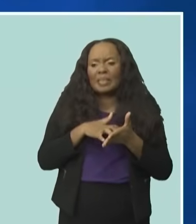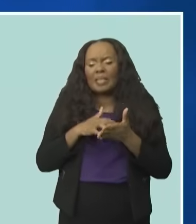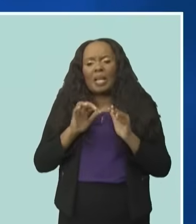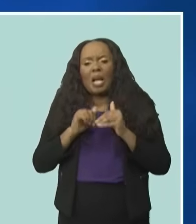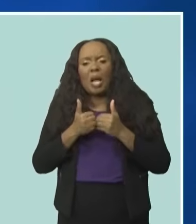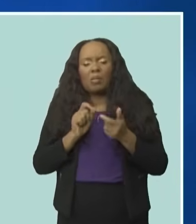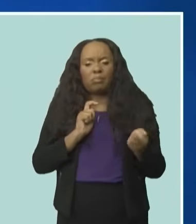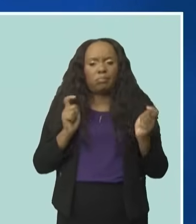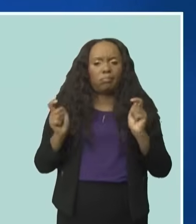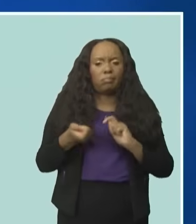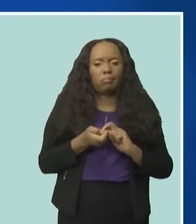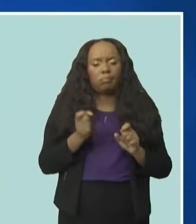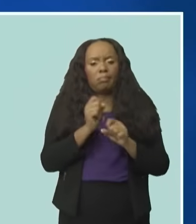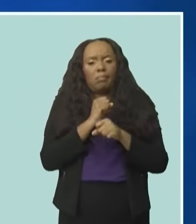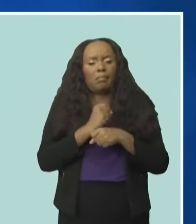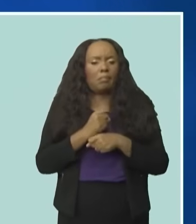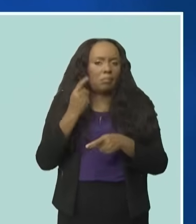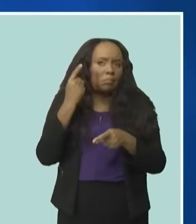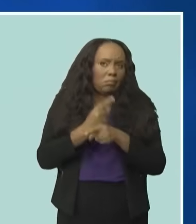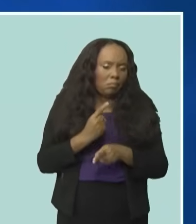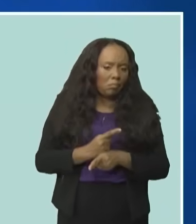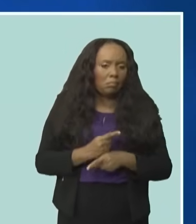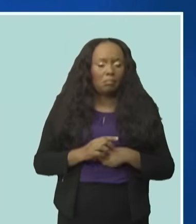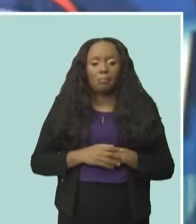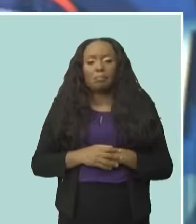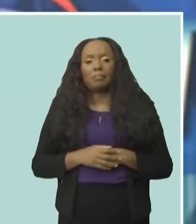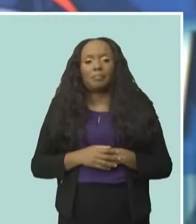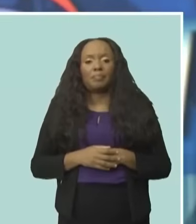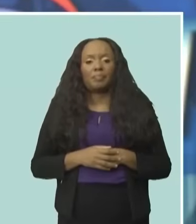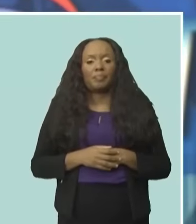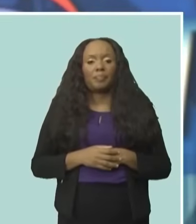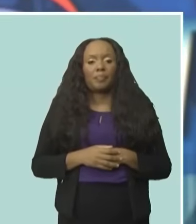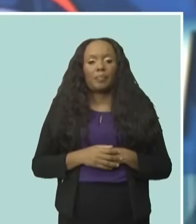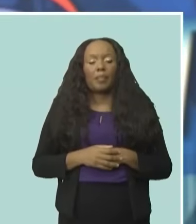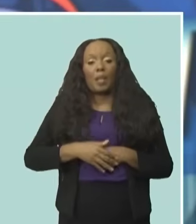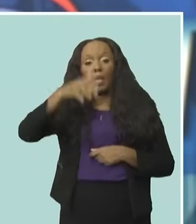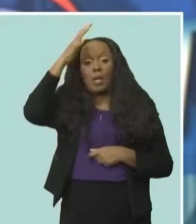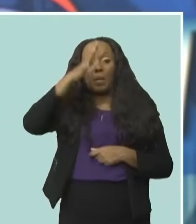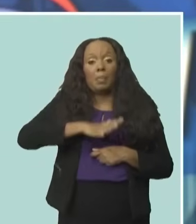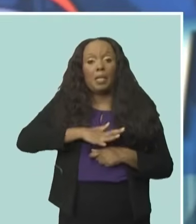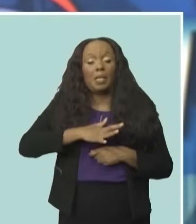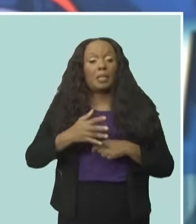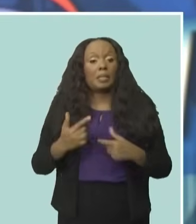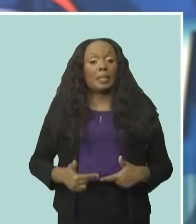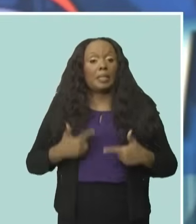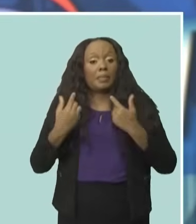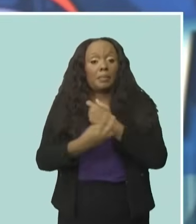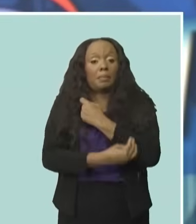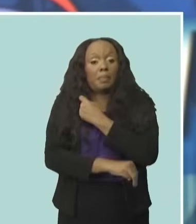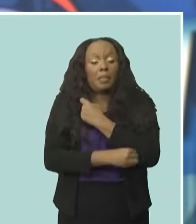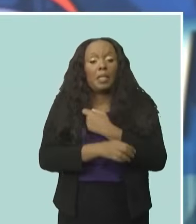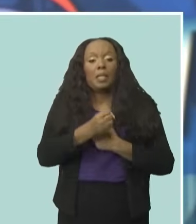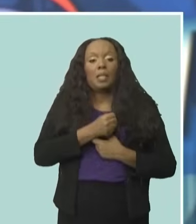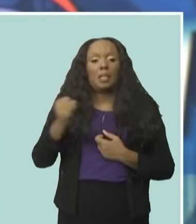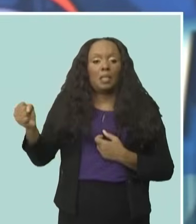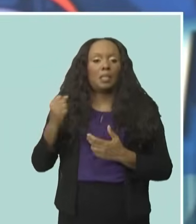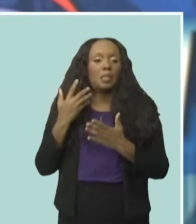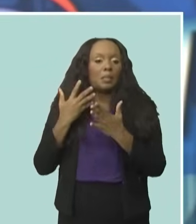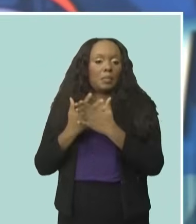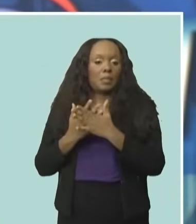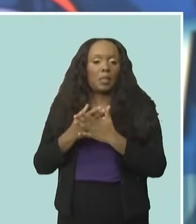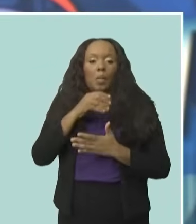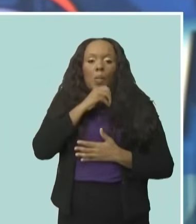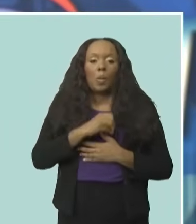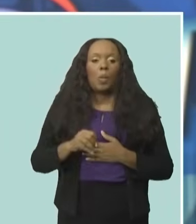systemic weaknesses as a matter of first priority. A St. Michael man has been remanded to Barbados Prison Service